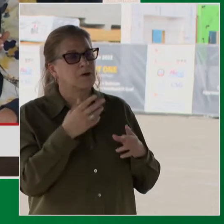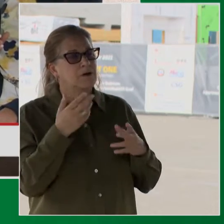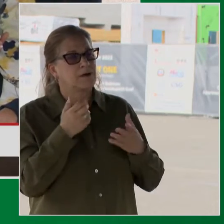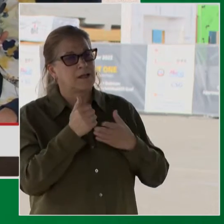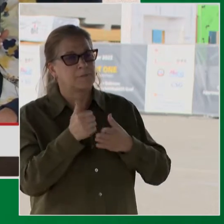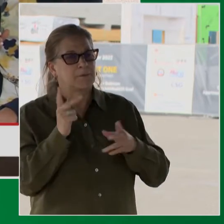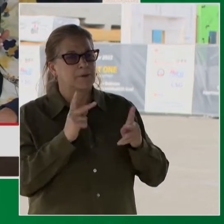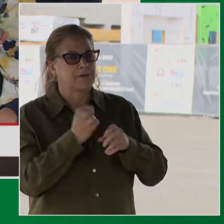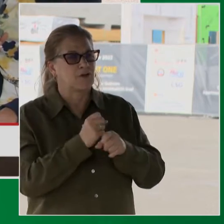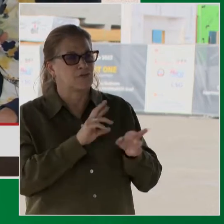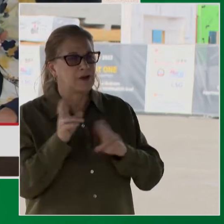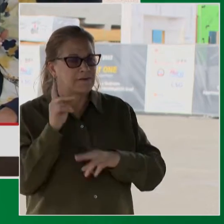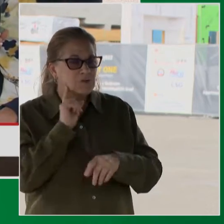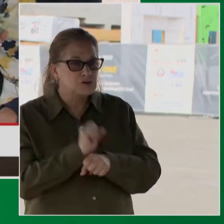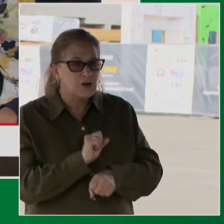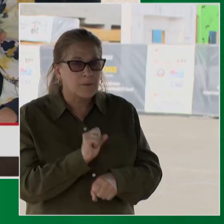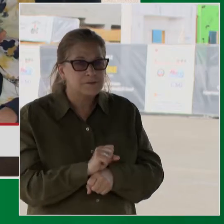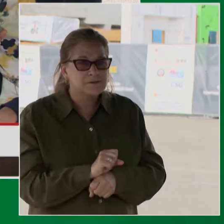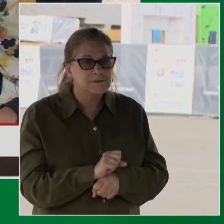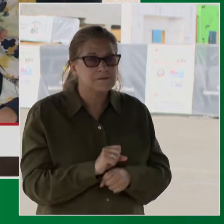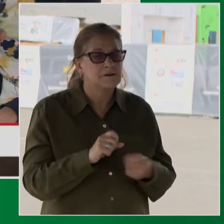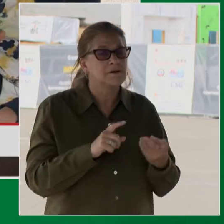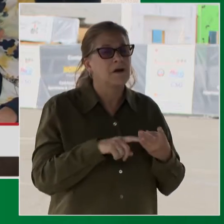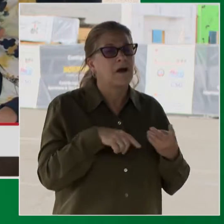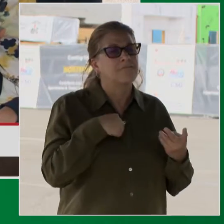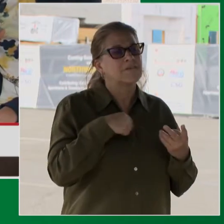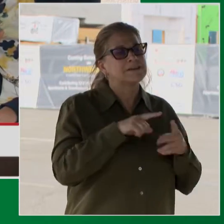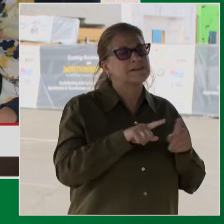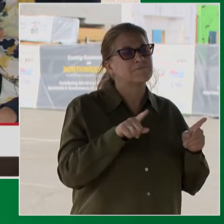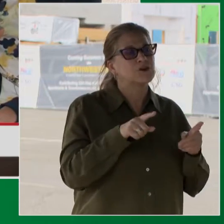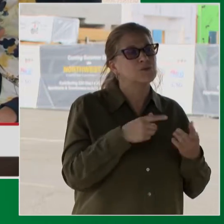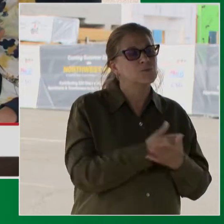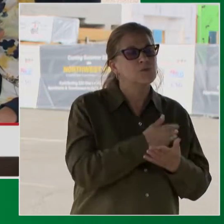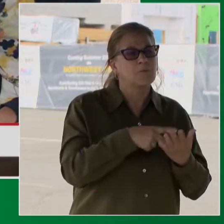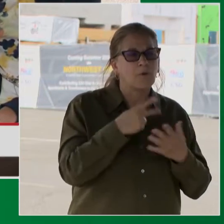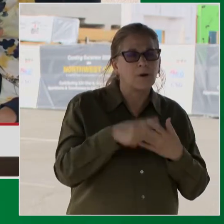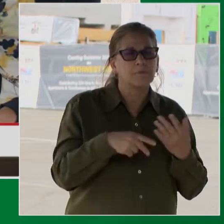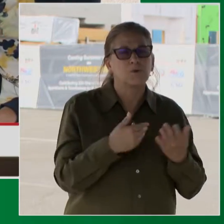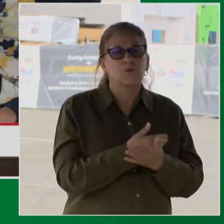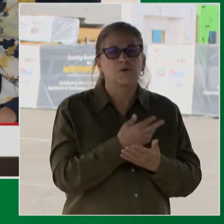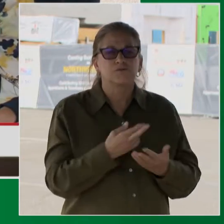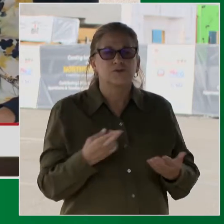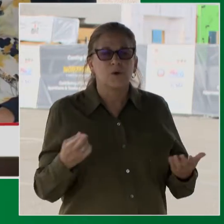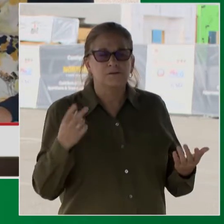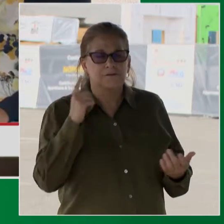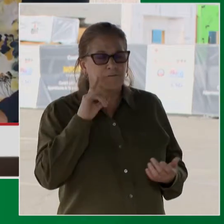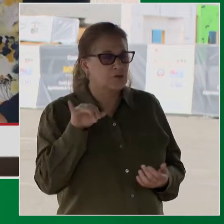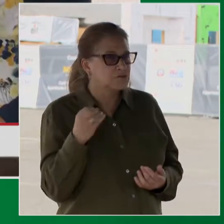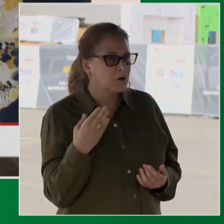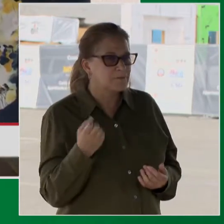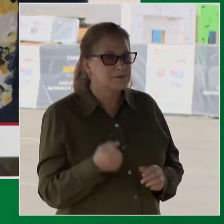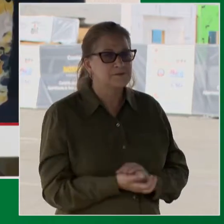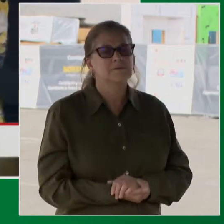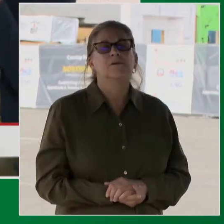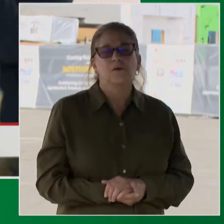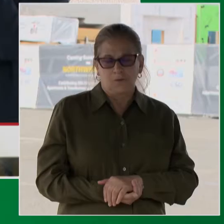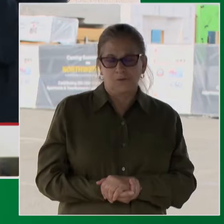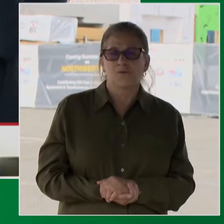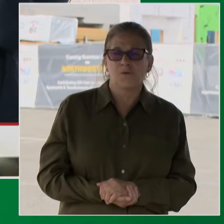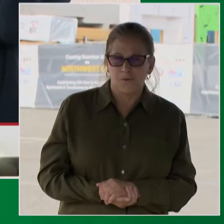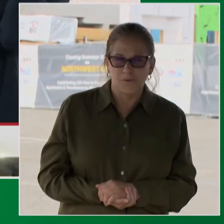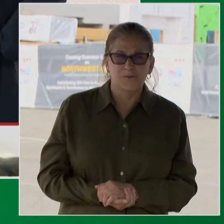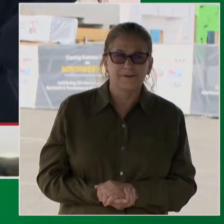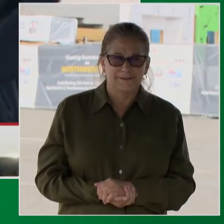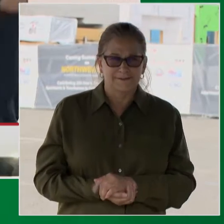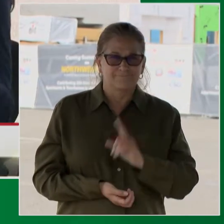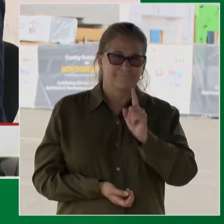Earn programs and kind of the real big resources that have been put towards it by Mayor Bowser. Yeah, absolutely. So one of the